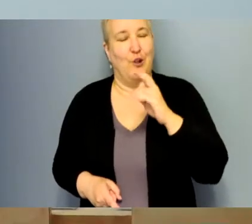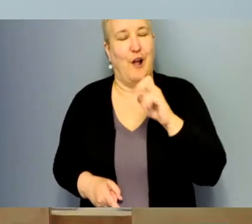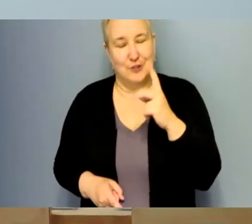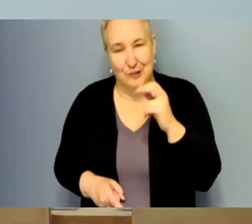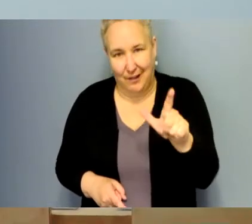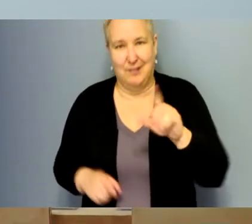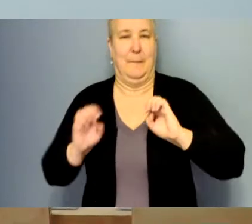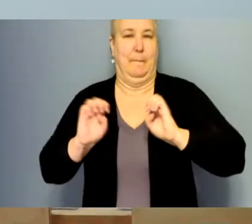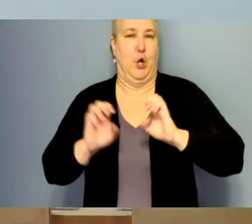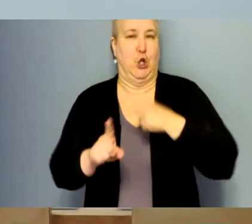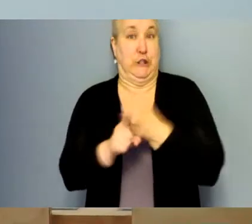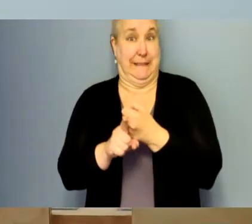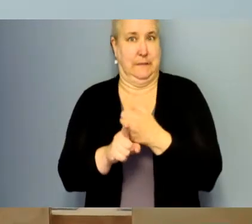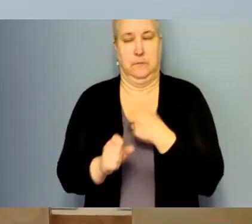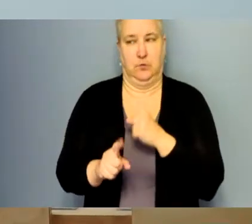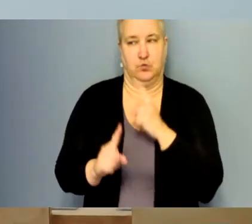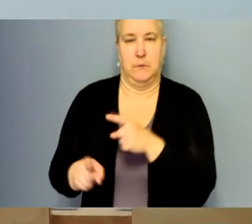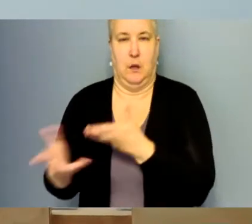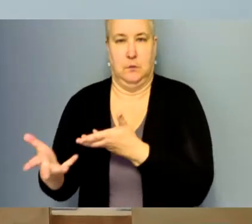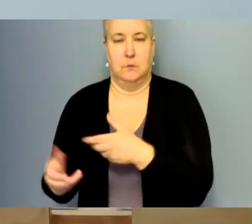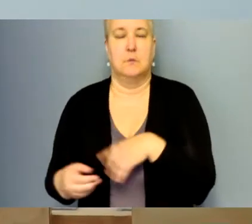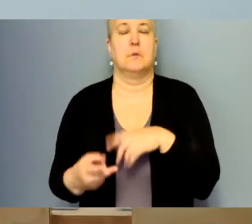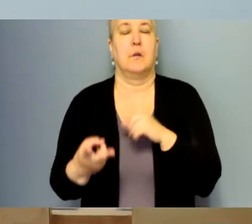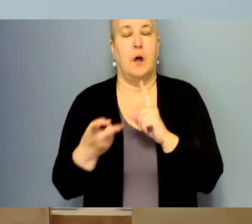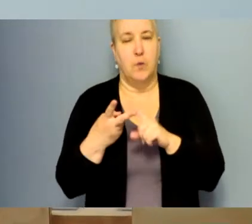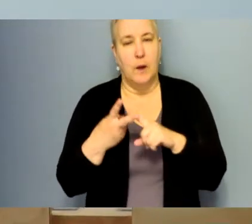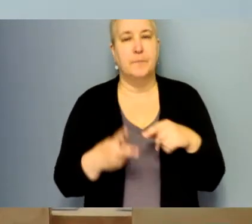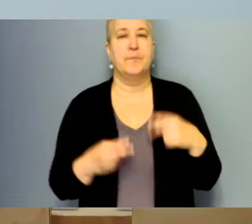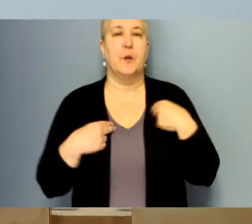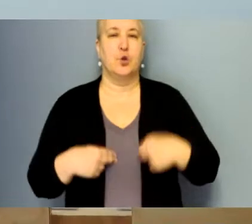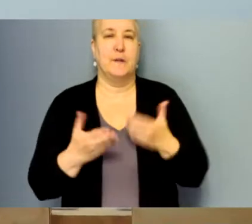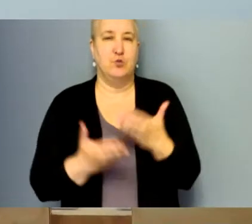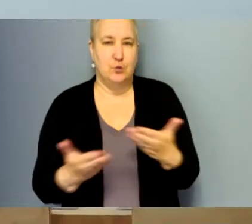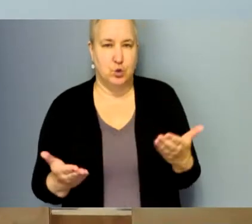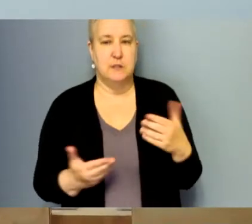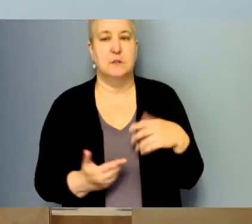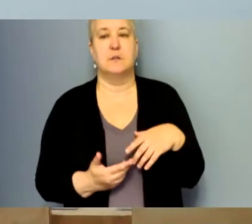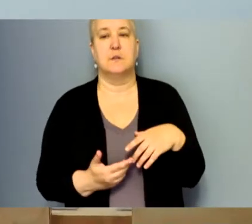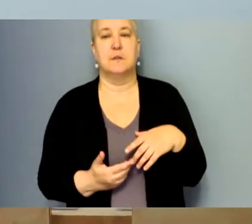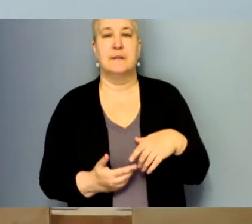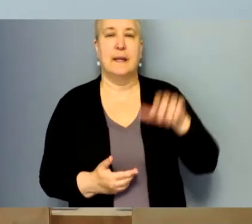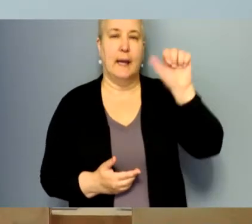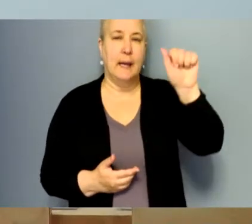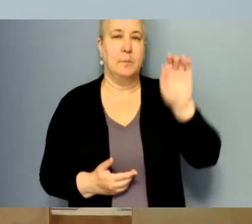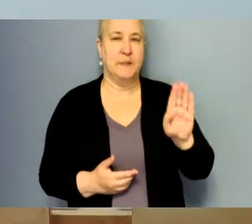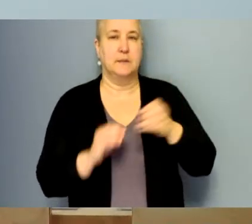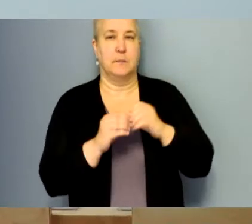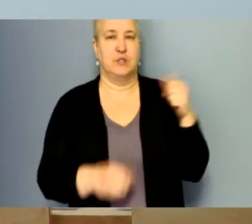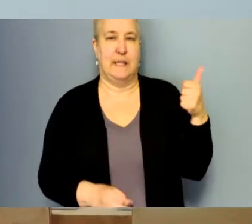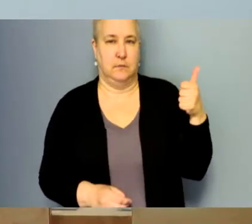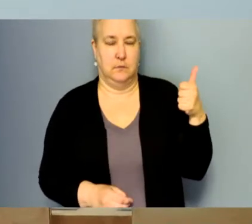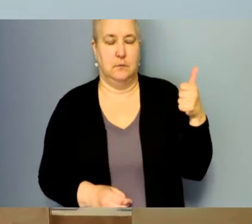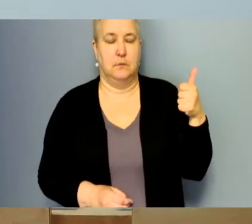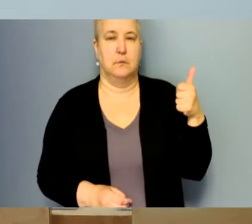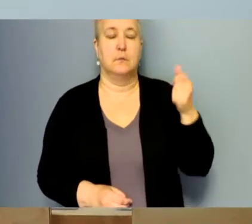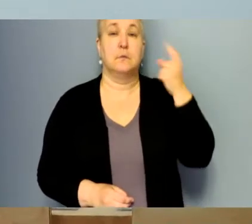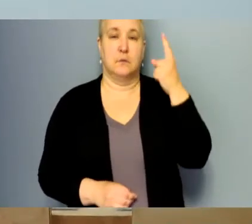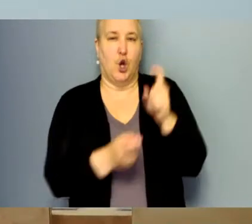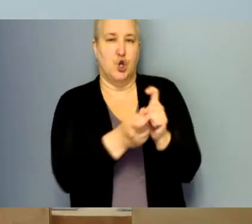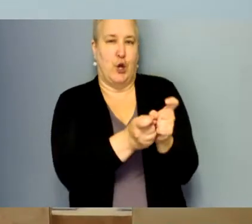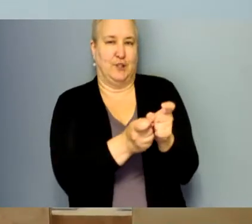emergencies. Right. And then the other one was the human resources, A and B, number 10. This is a